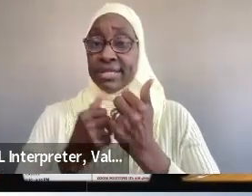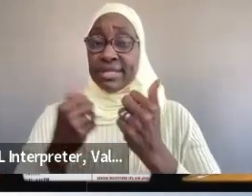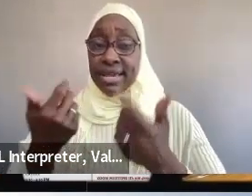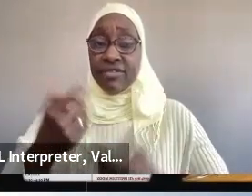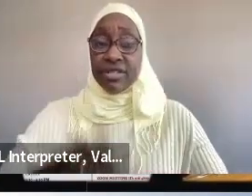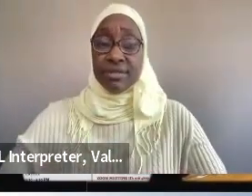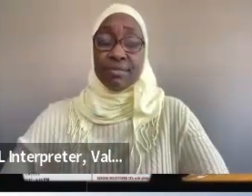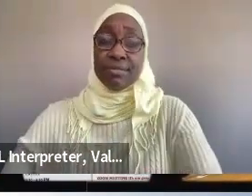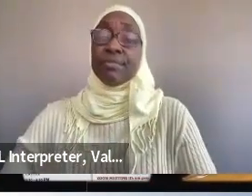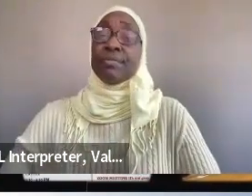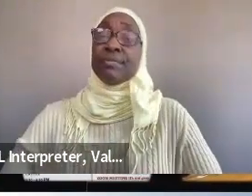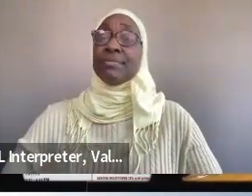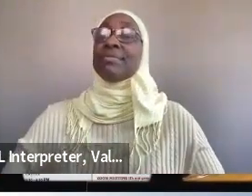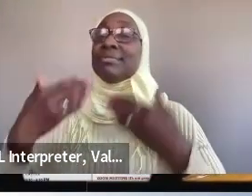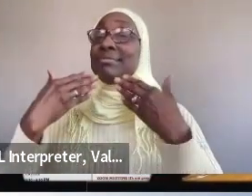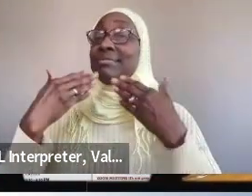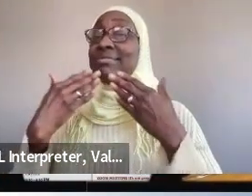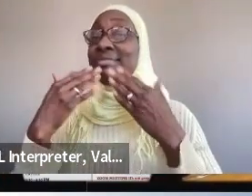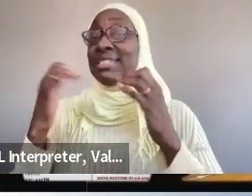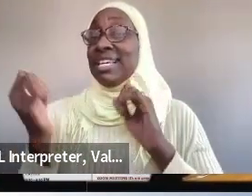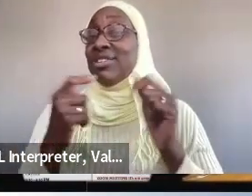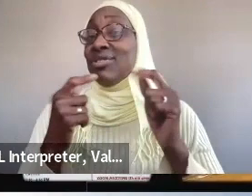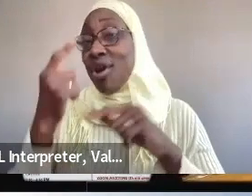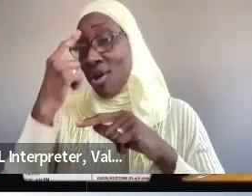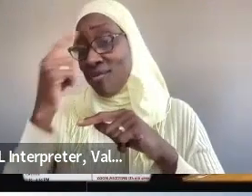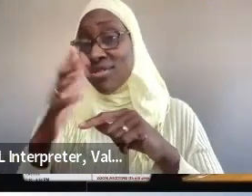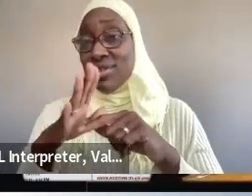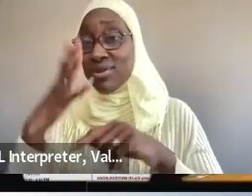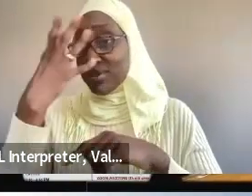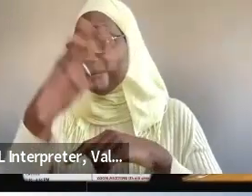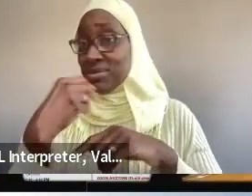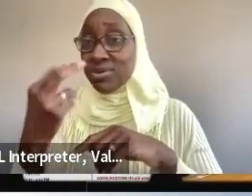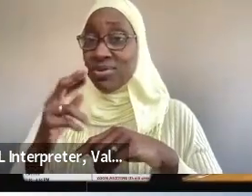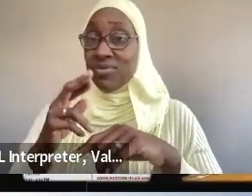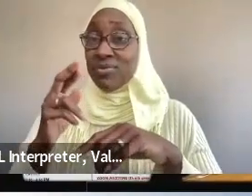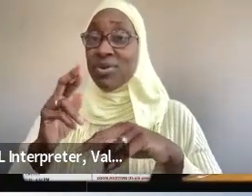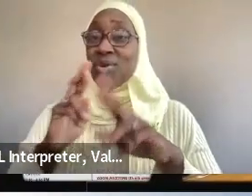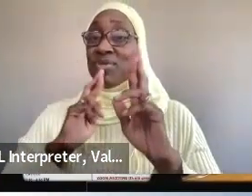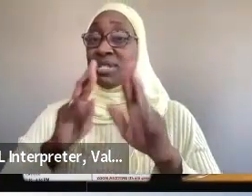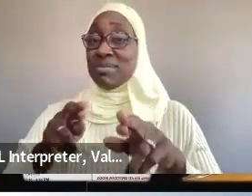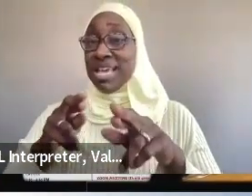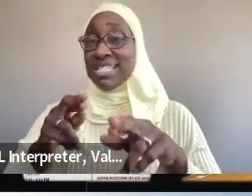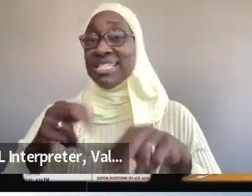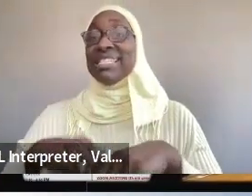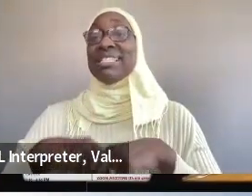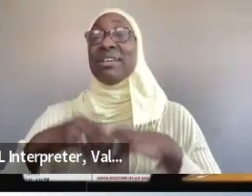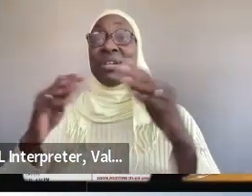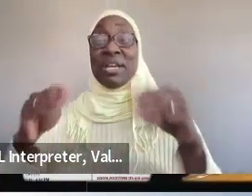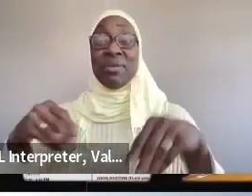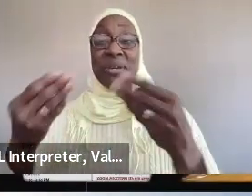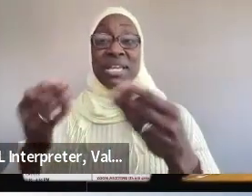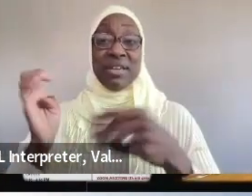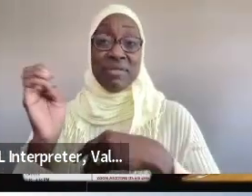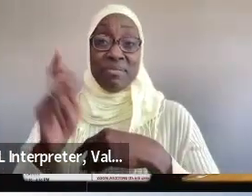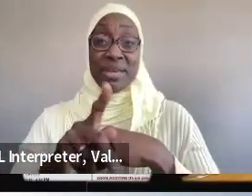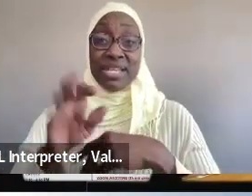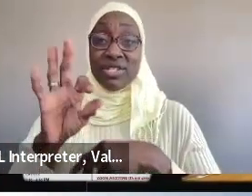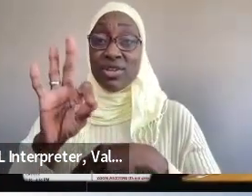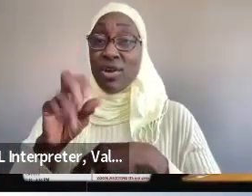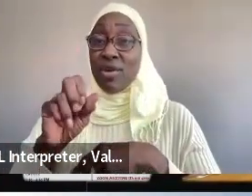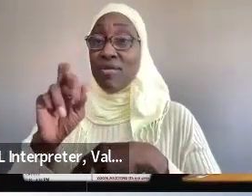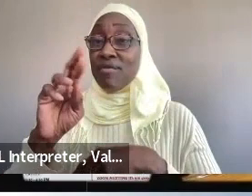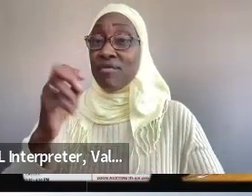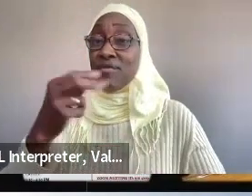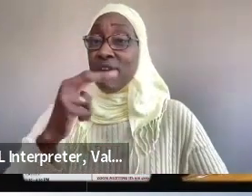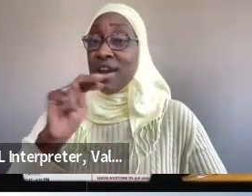All right, thank you all so much for those lovely responses. And with that, we'll hand it back over to Farheen to close